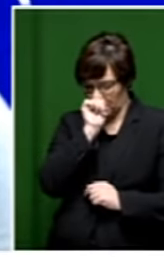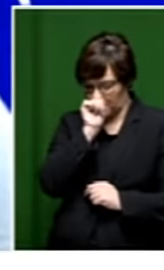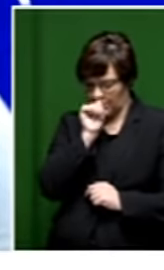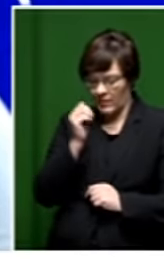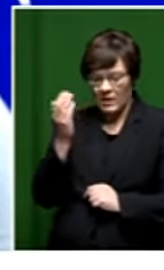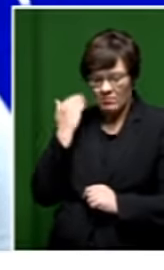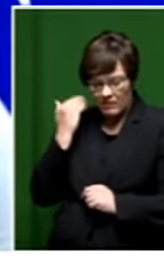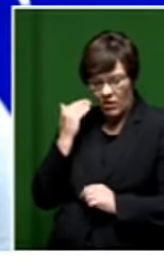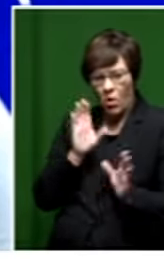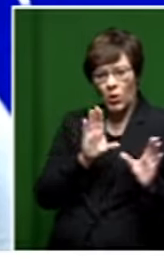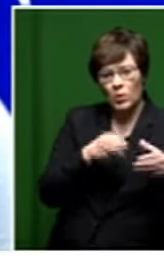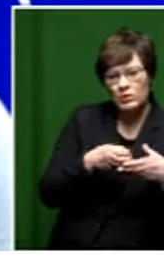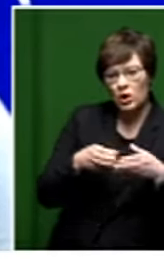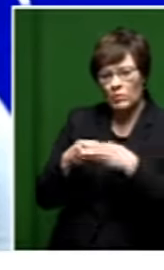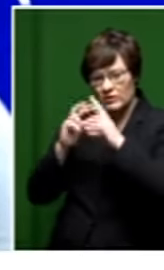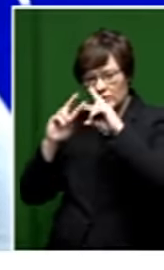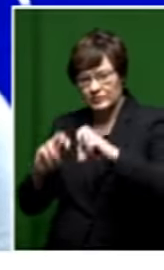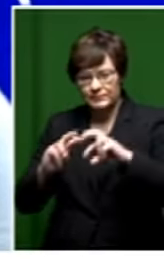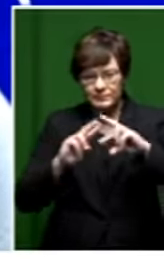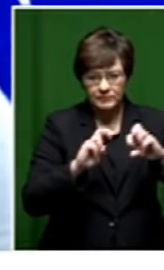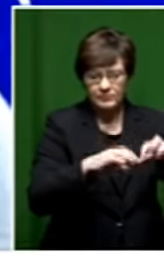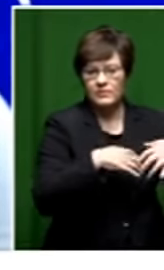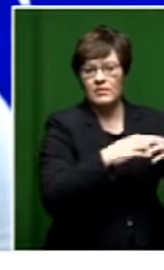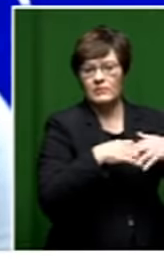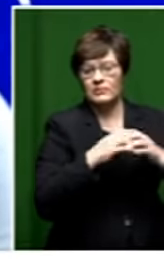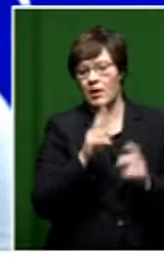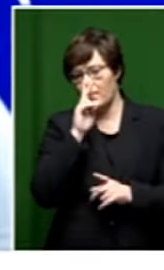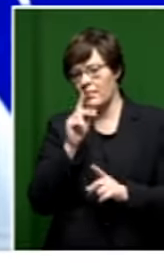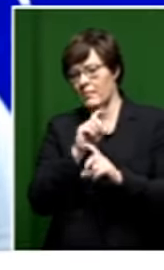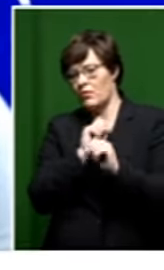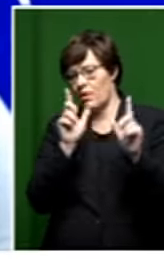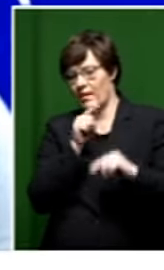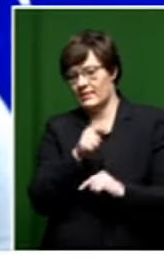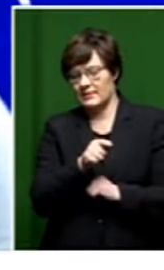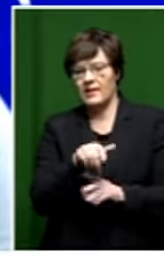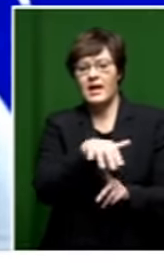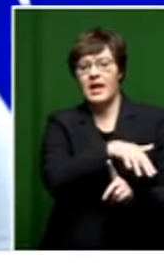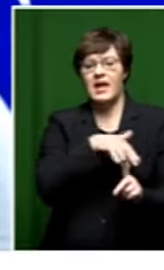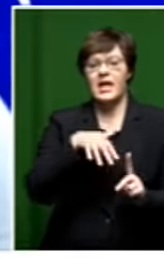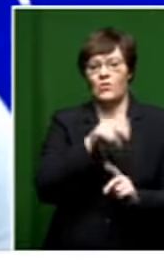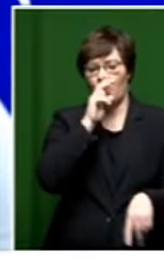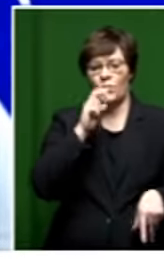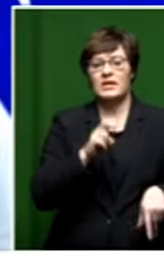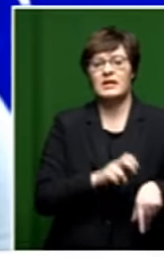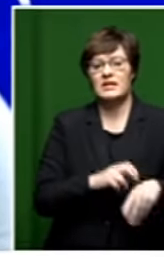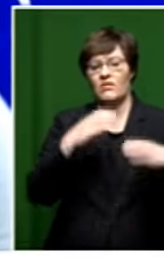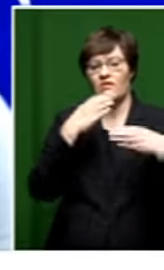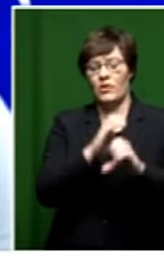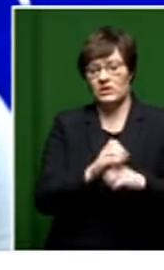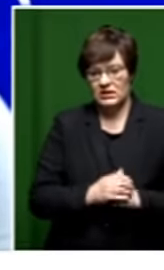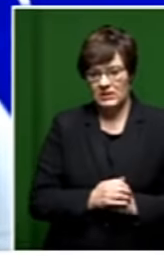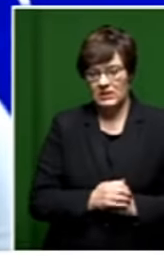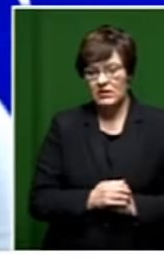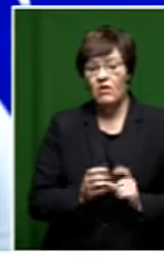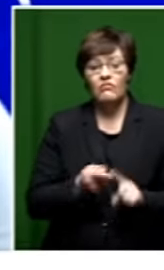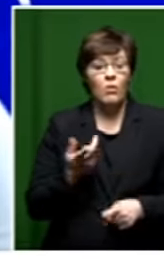the many commissions of inquiry that were put in place, we realized that there were certain areas that needed quite focus from